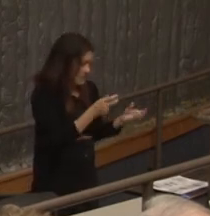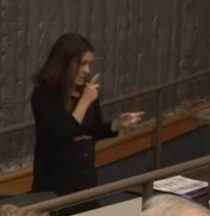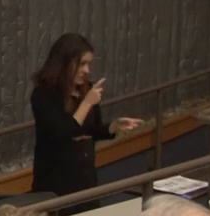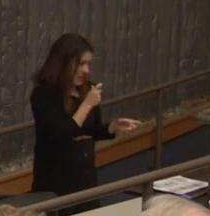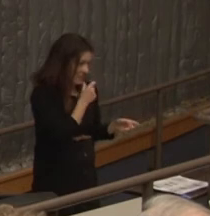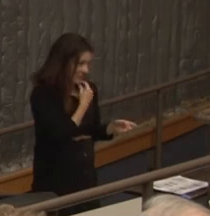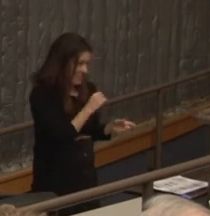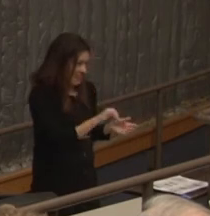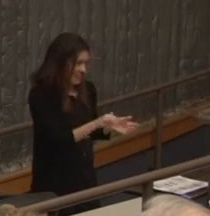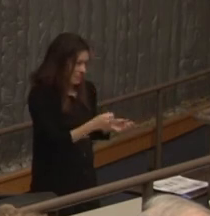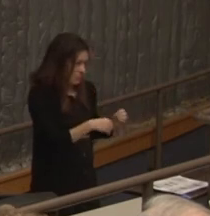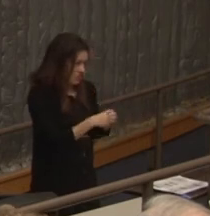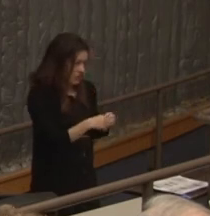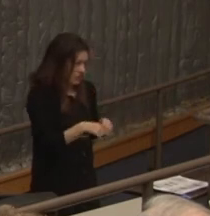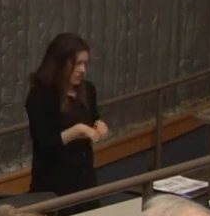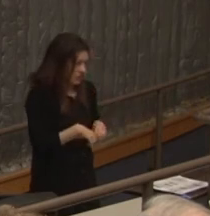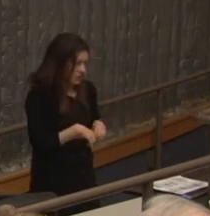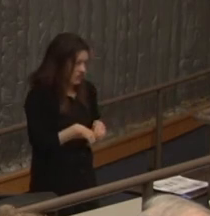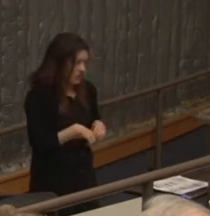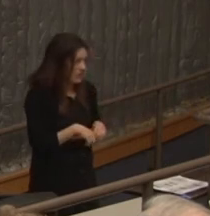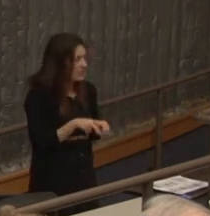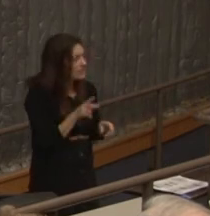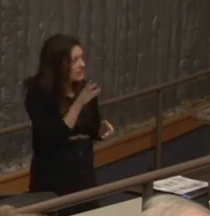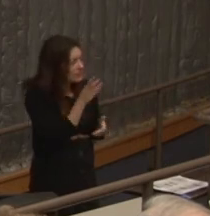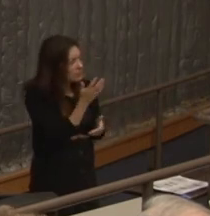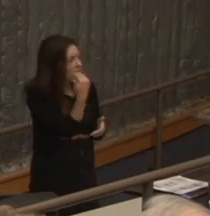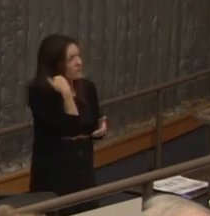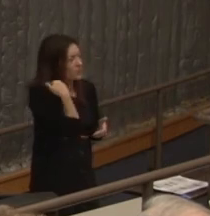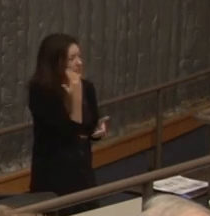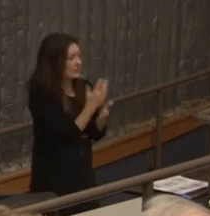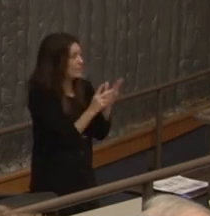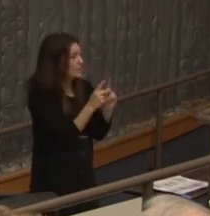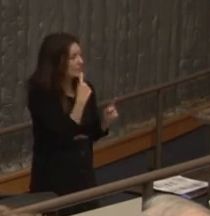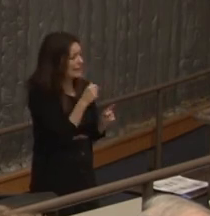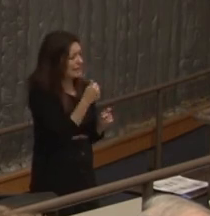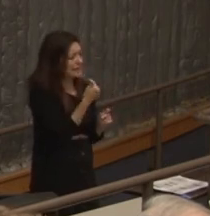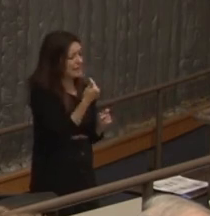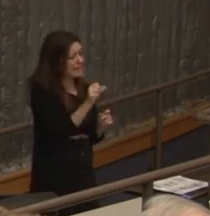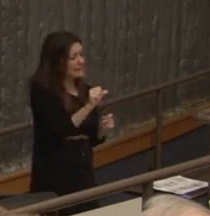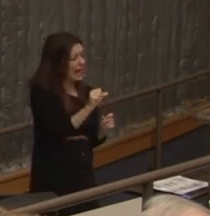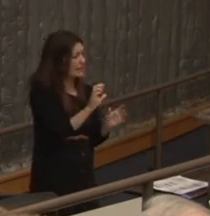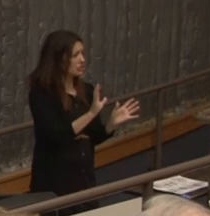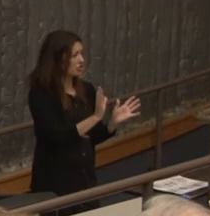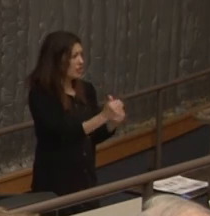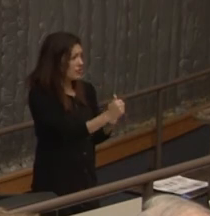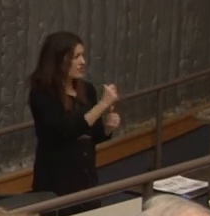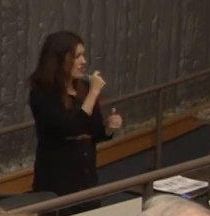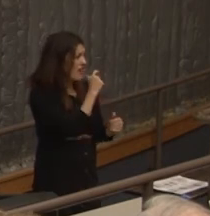will risk saying there never was a gas chamber. There's so much evidence. We have the blue,